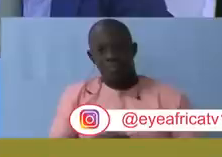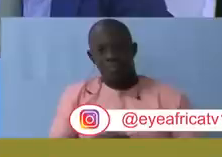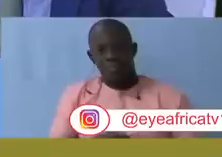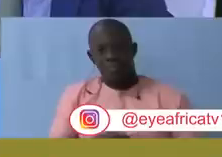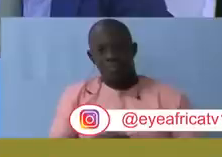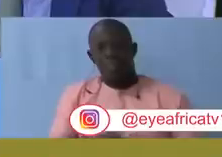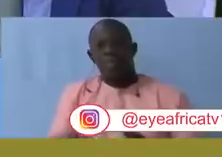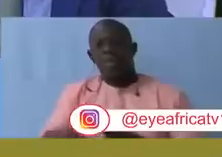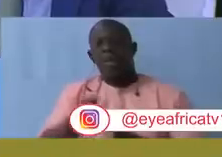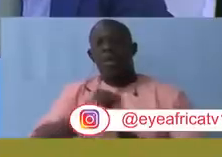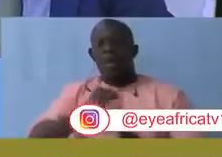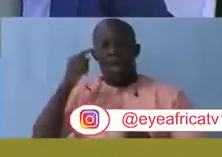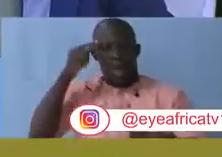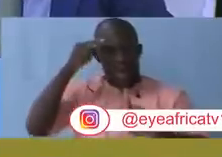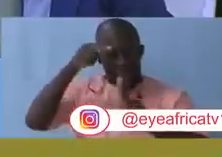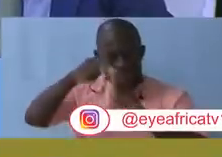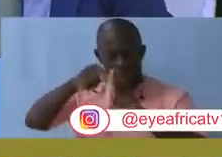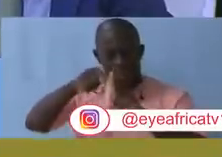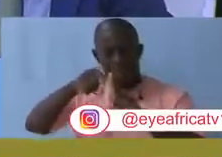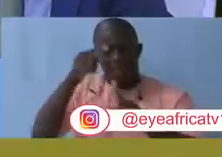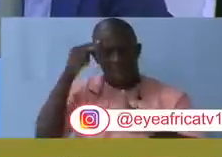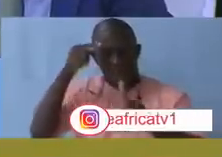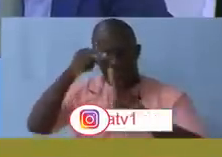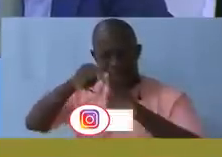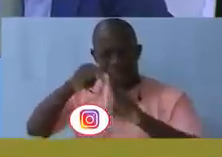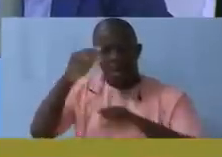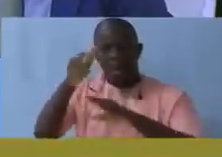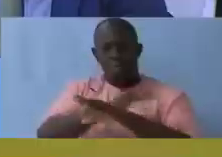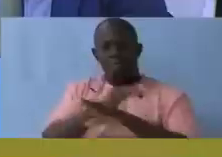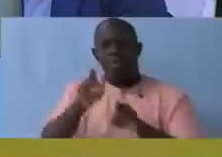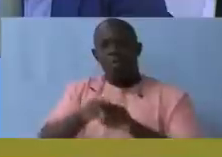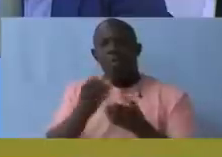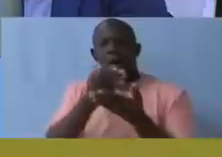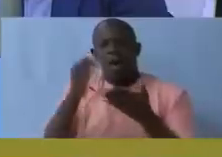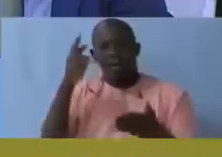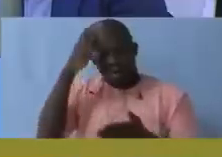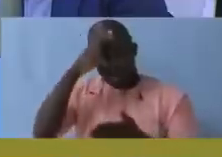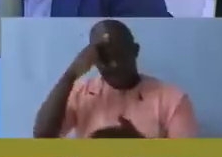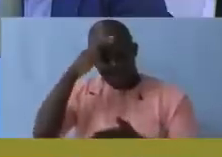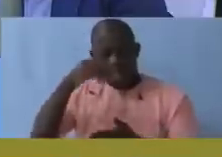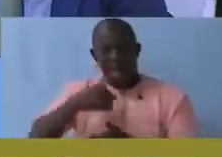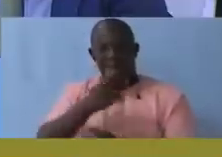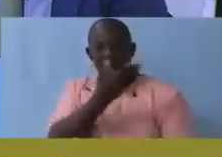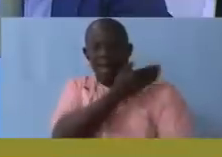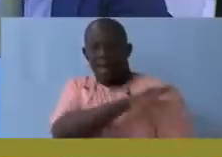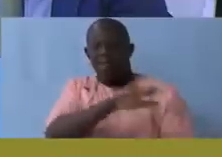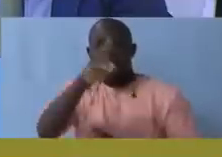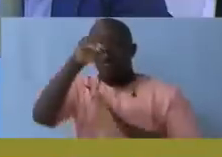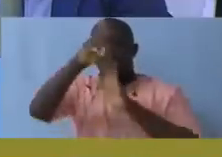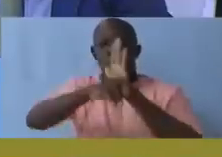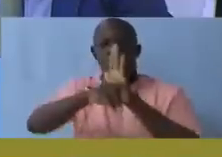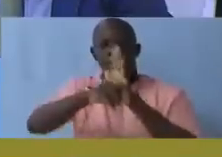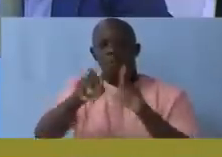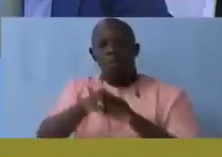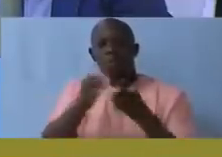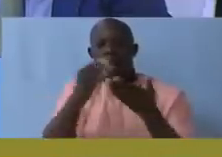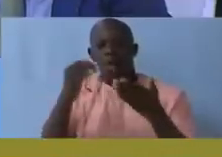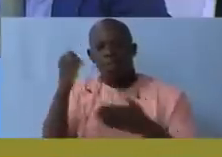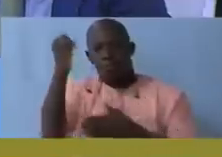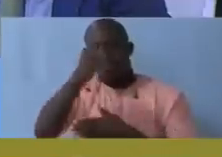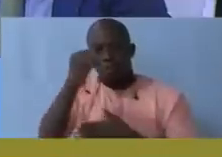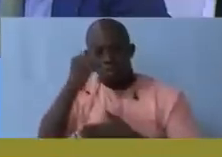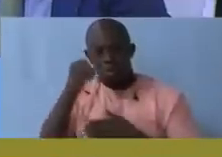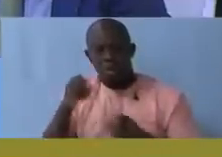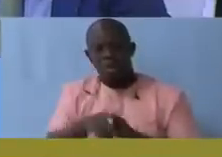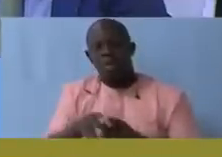the objective that I left, the reason why I left the program was working somehow,